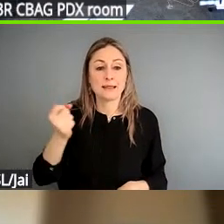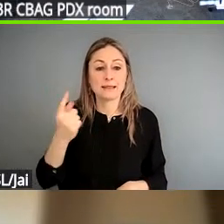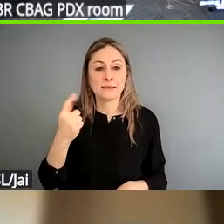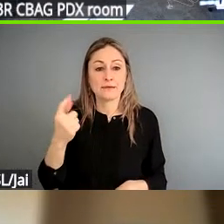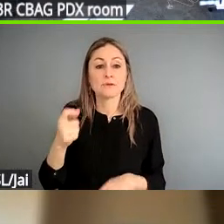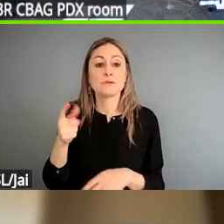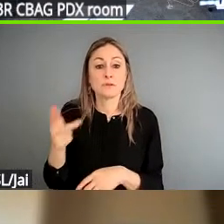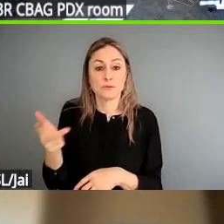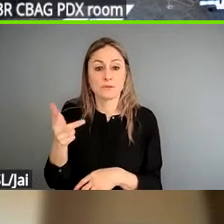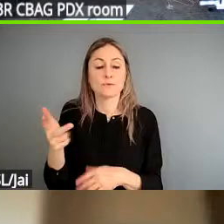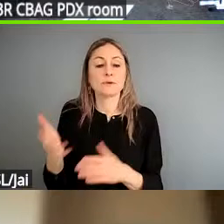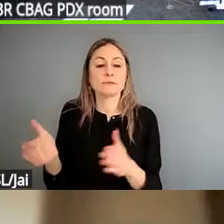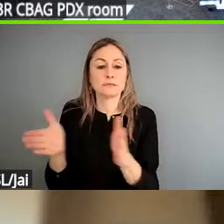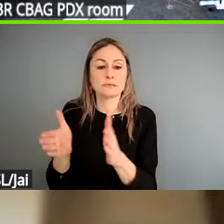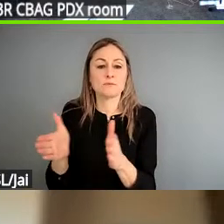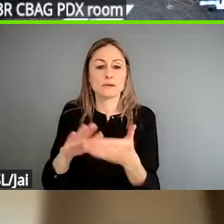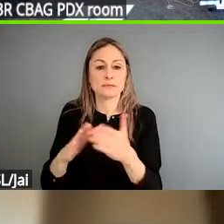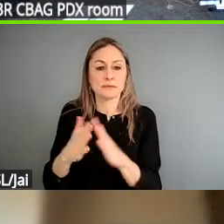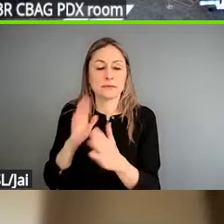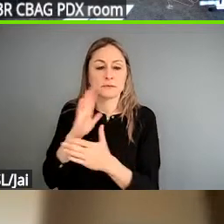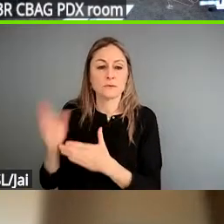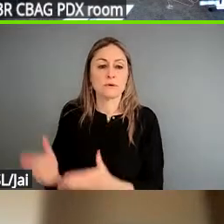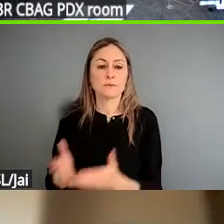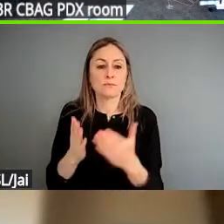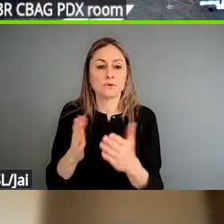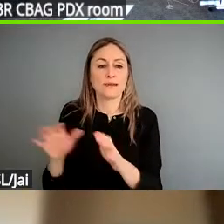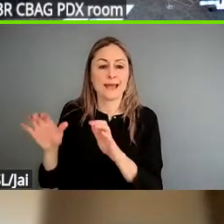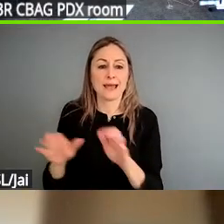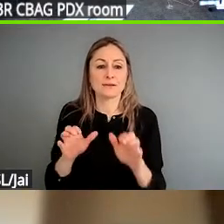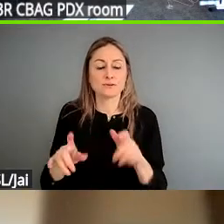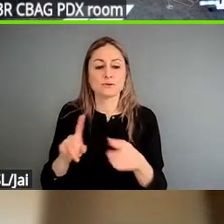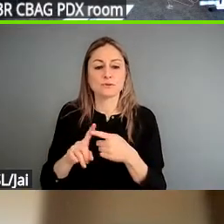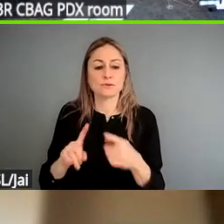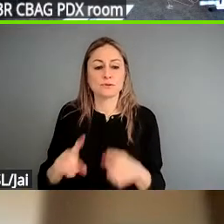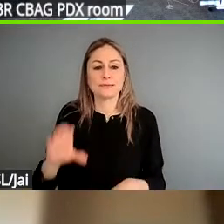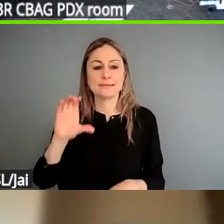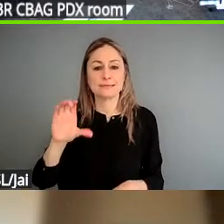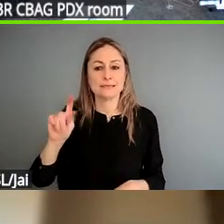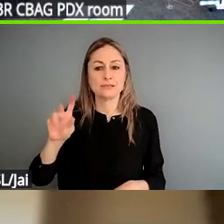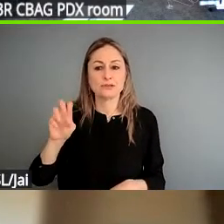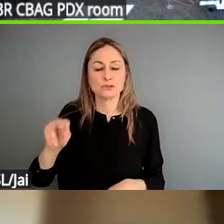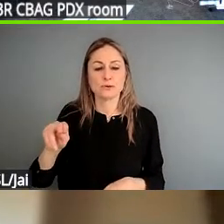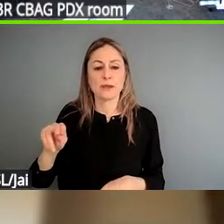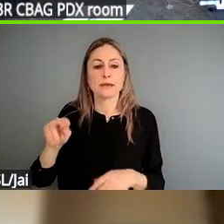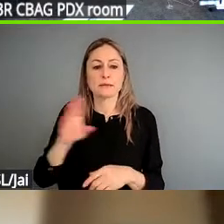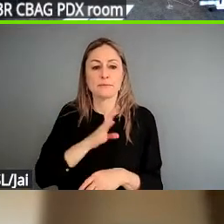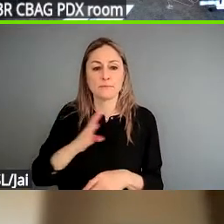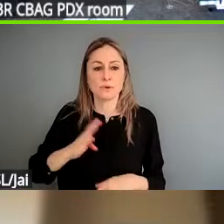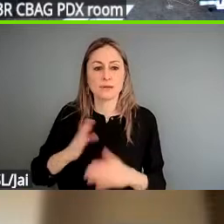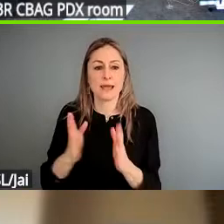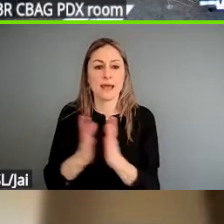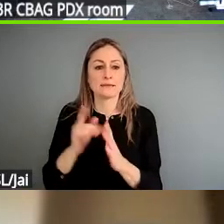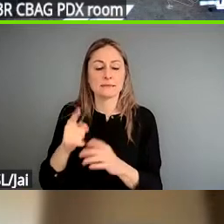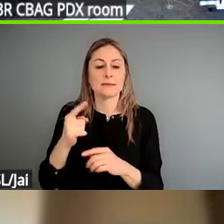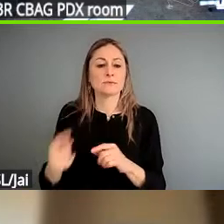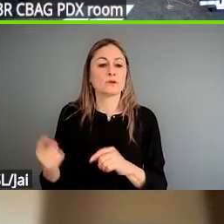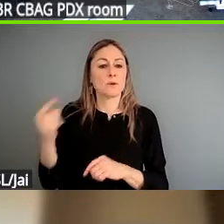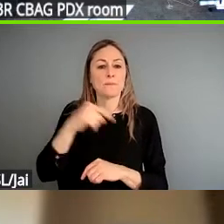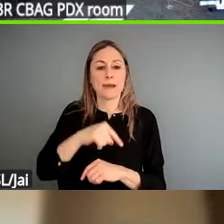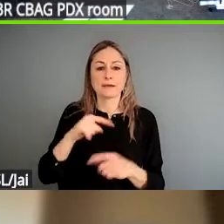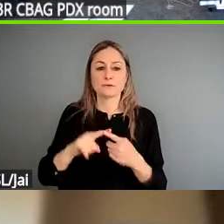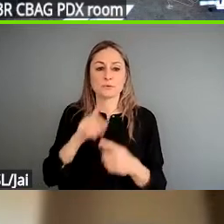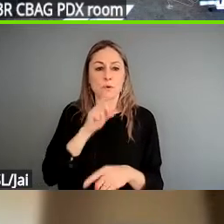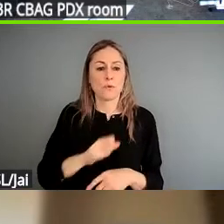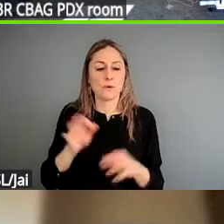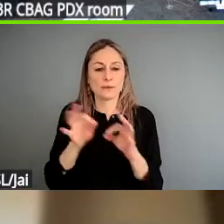cities will bring an action to the C-Tran board asking to revert back to the old language.